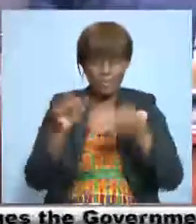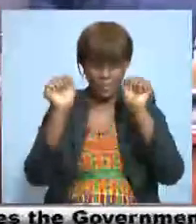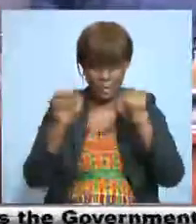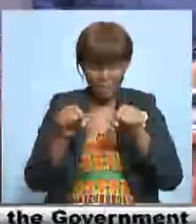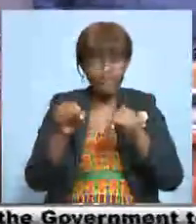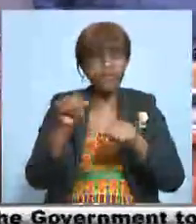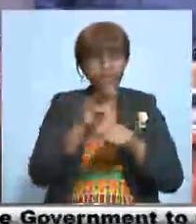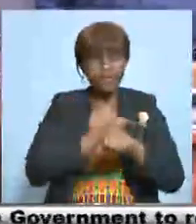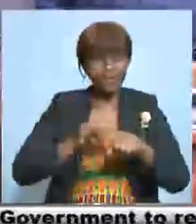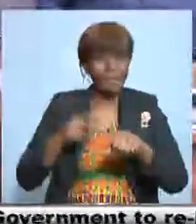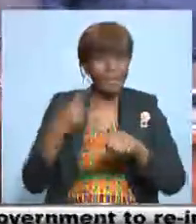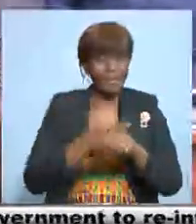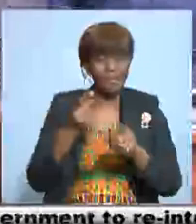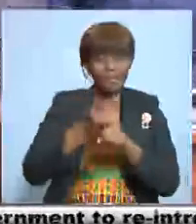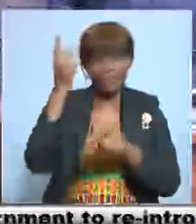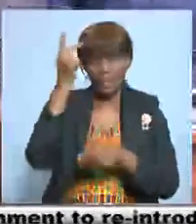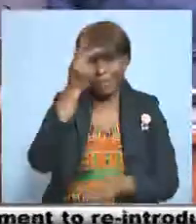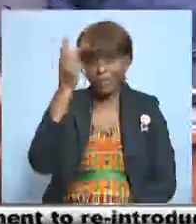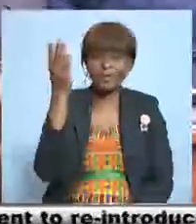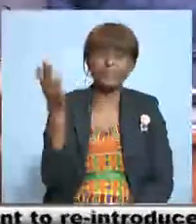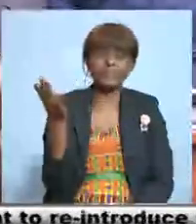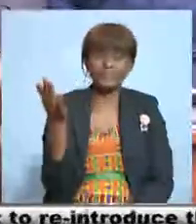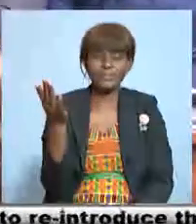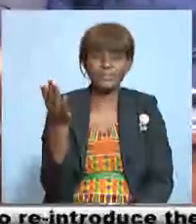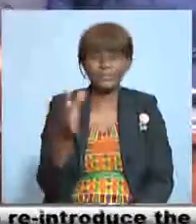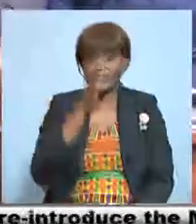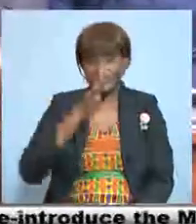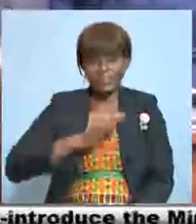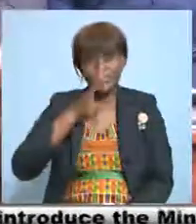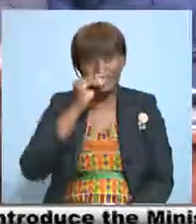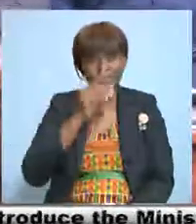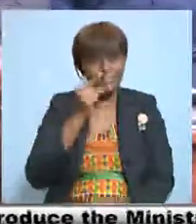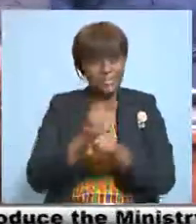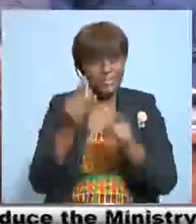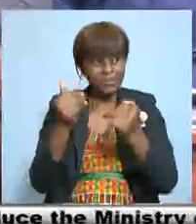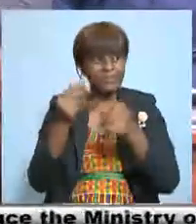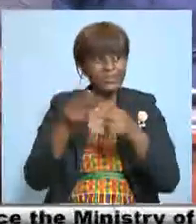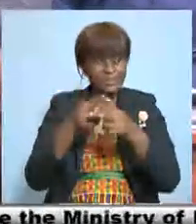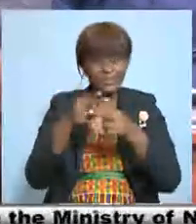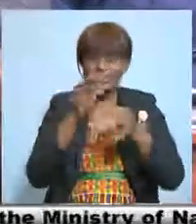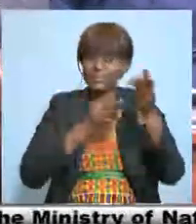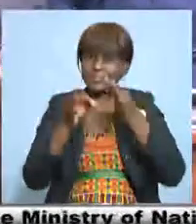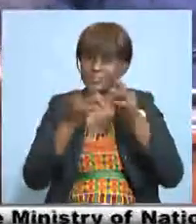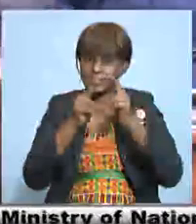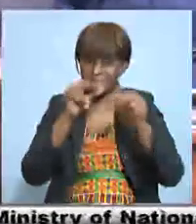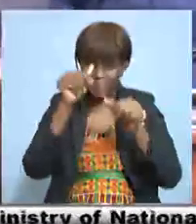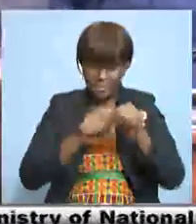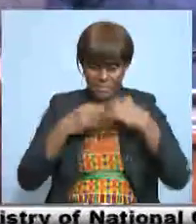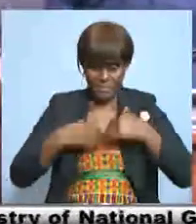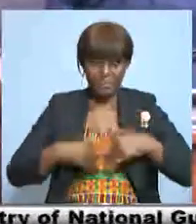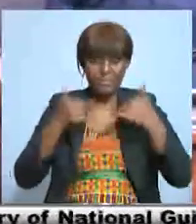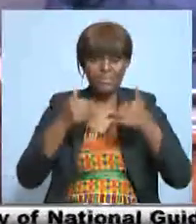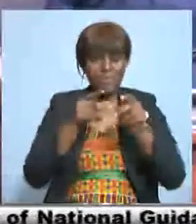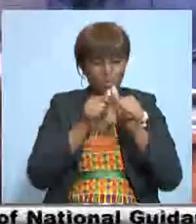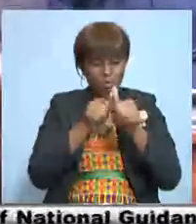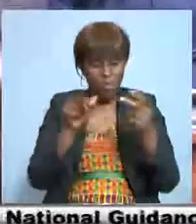Member of Parliament from Petauke. Yes. Madam Speaker, just a brief fact so that everybody is in